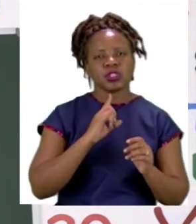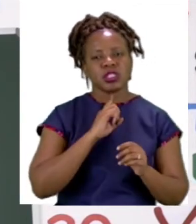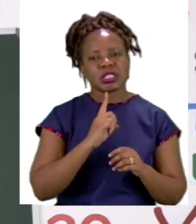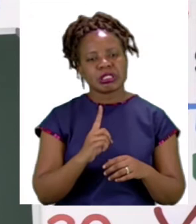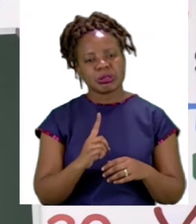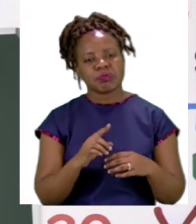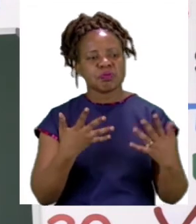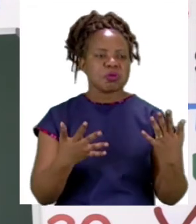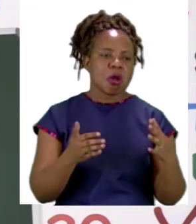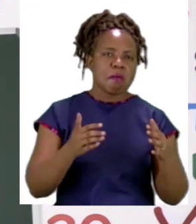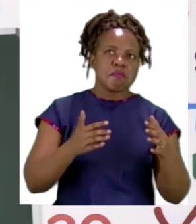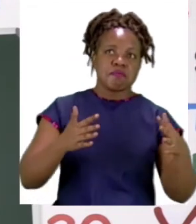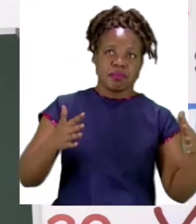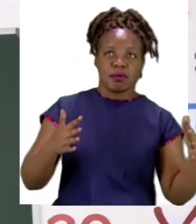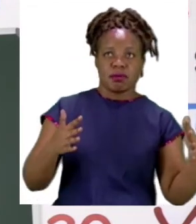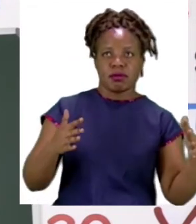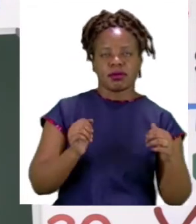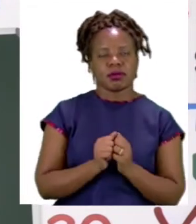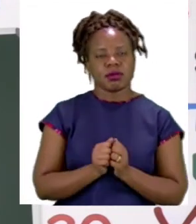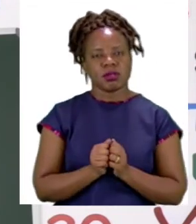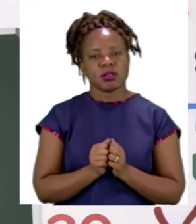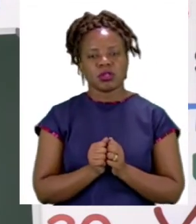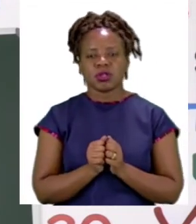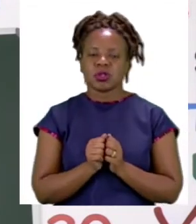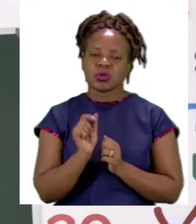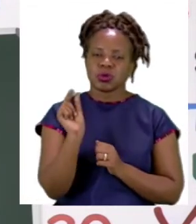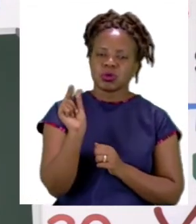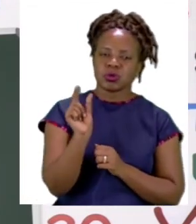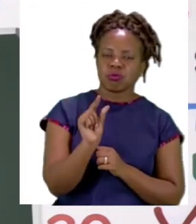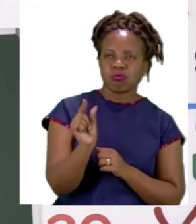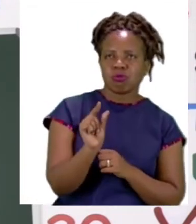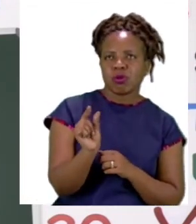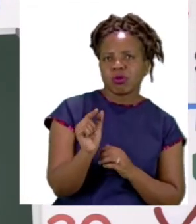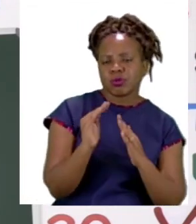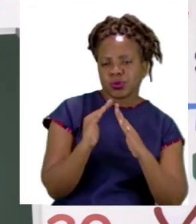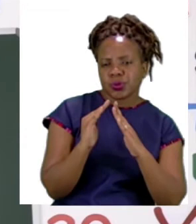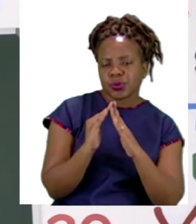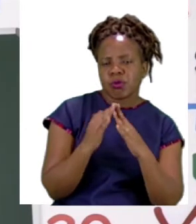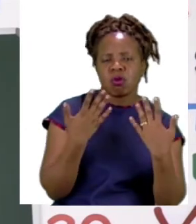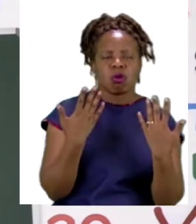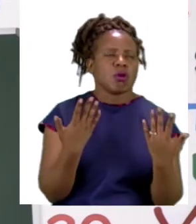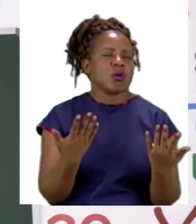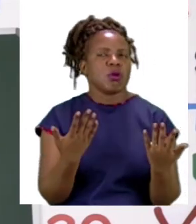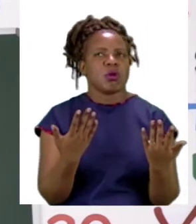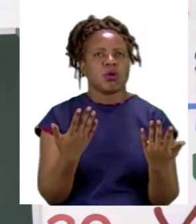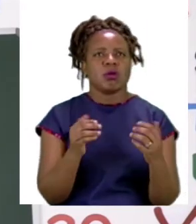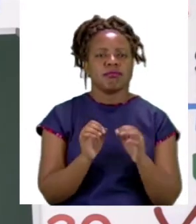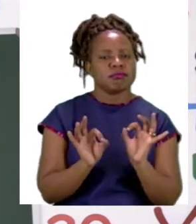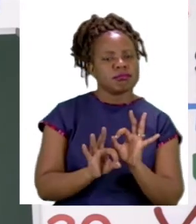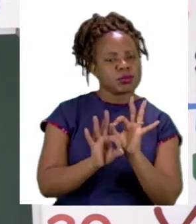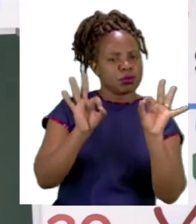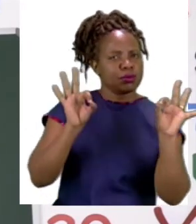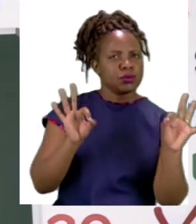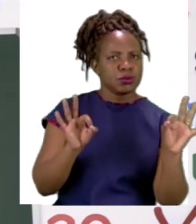small. Maybe it is beautiful. Maybe it is in the city. So you are going to start with